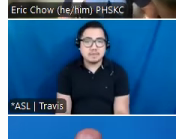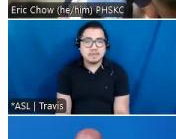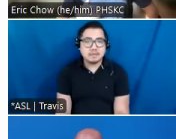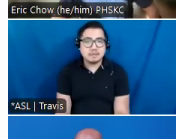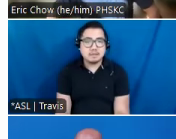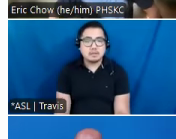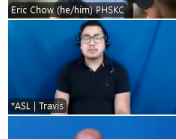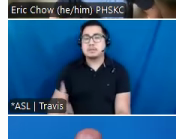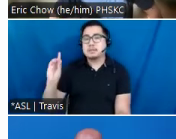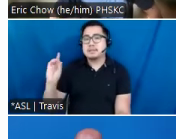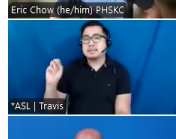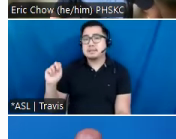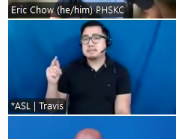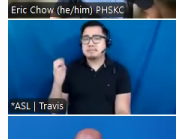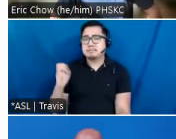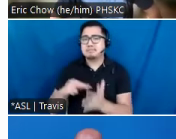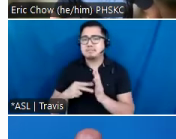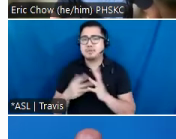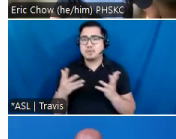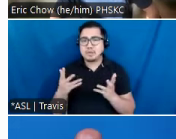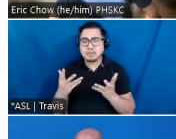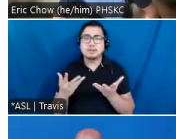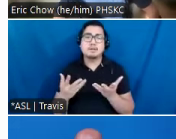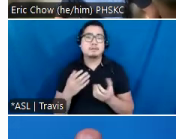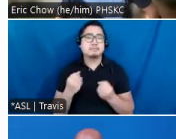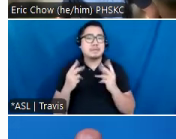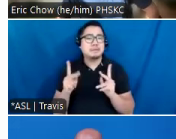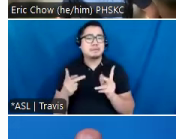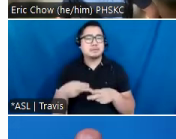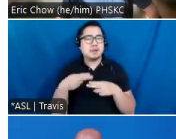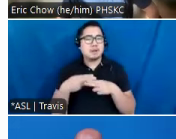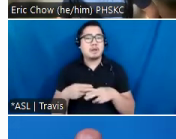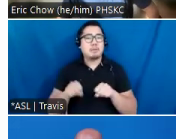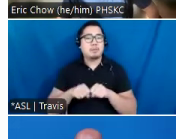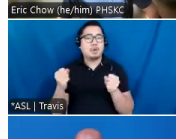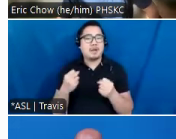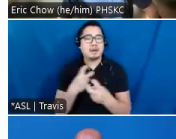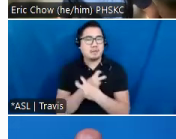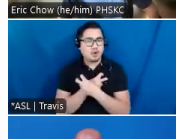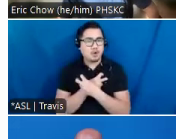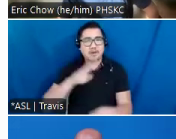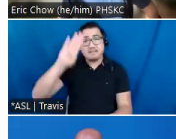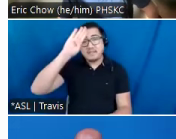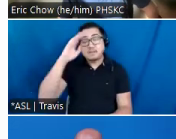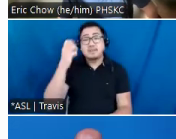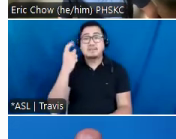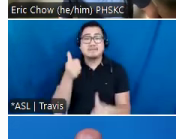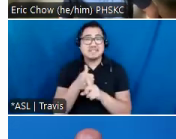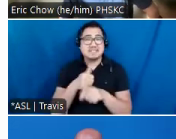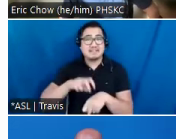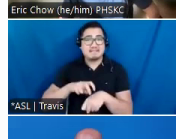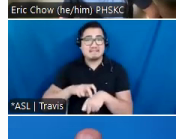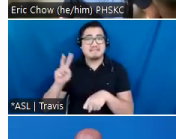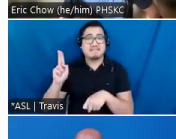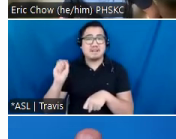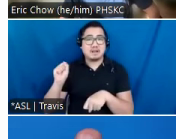So what is dengue? Some people refer to dengue as breakbone fever. Well, this is a virus that actually is